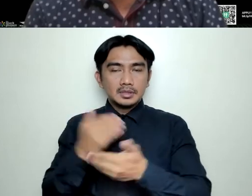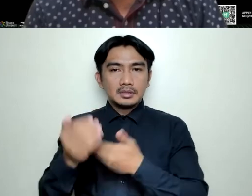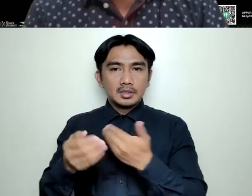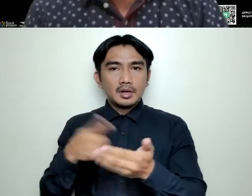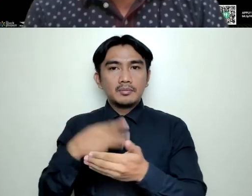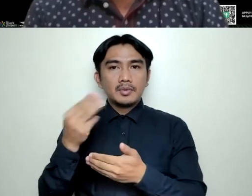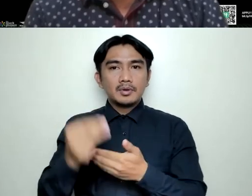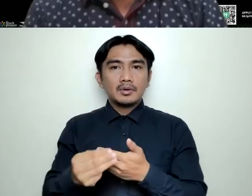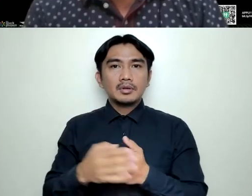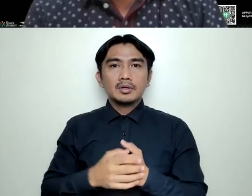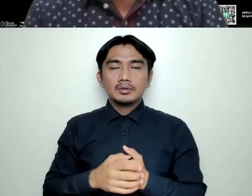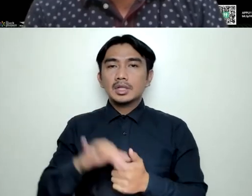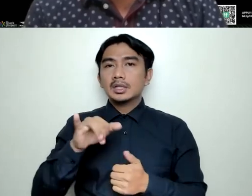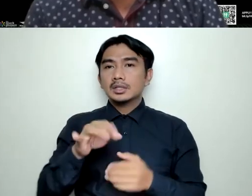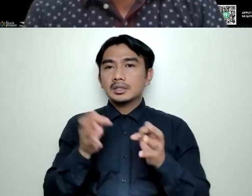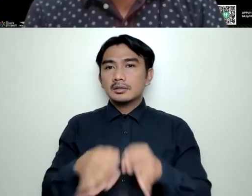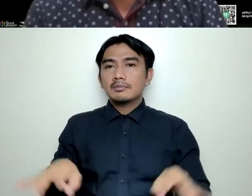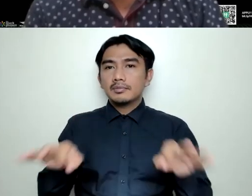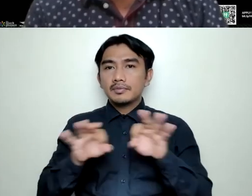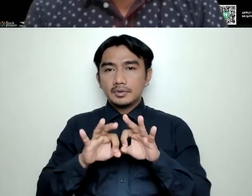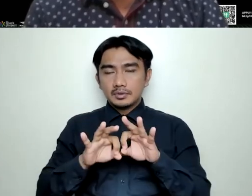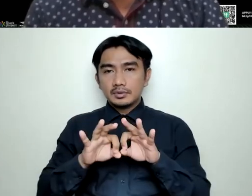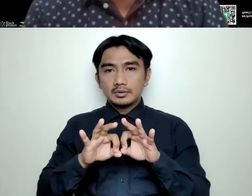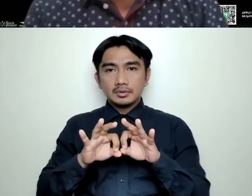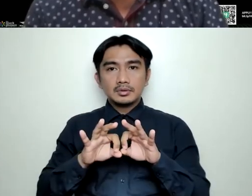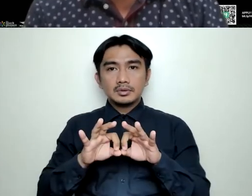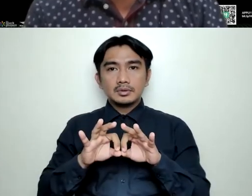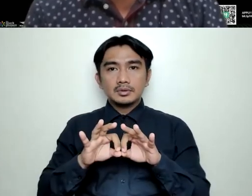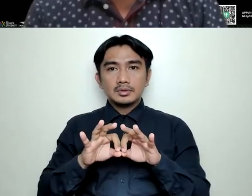also important that